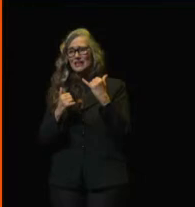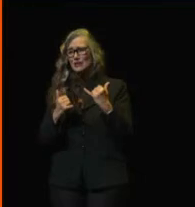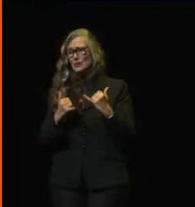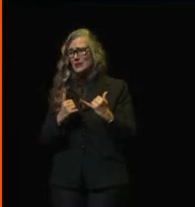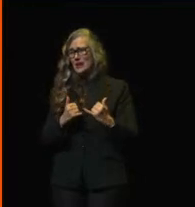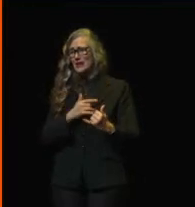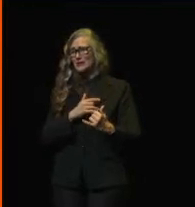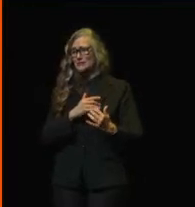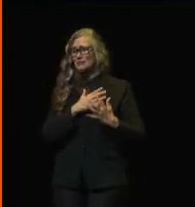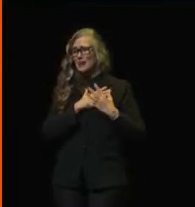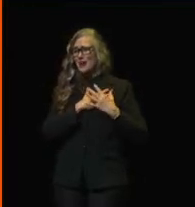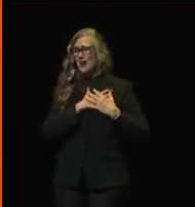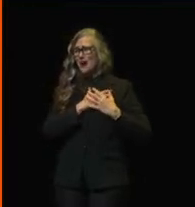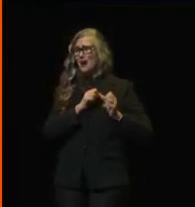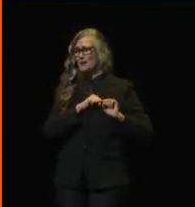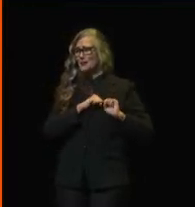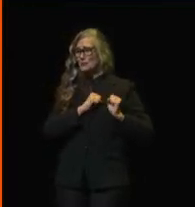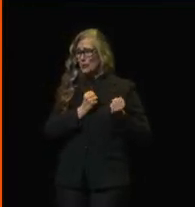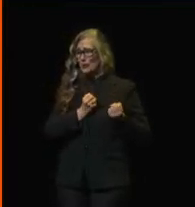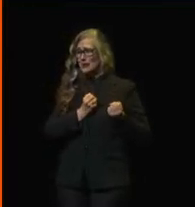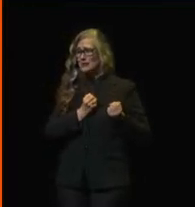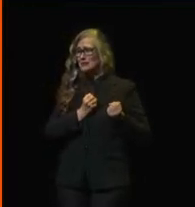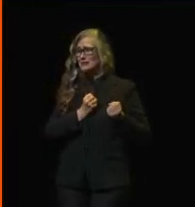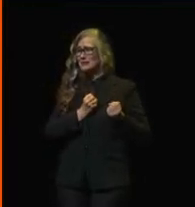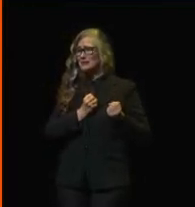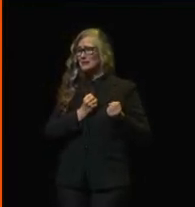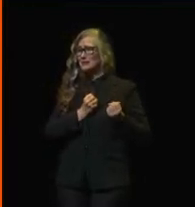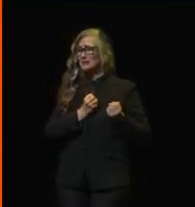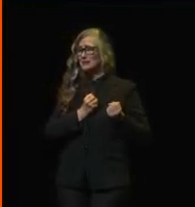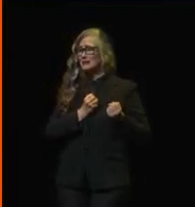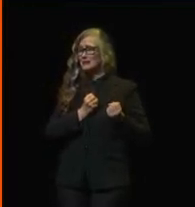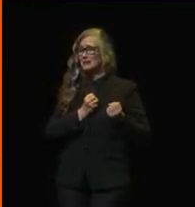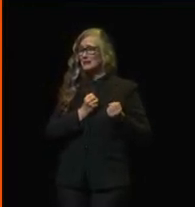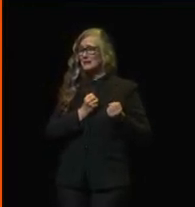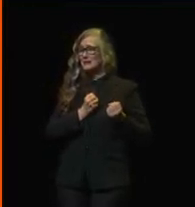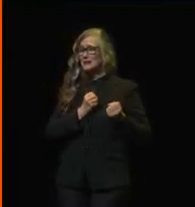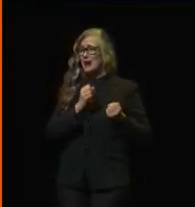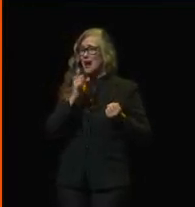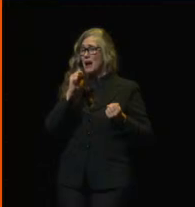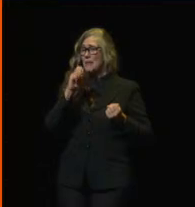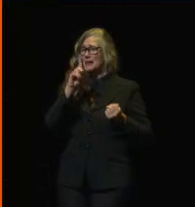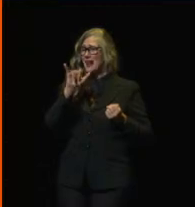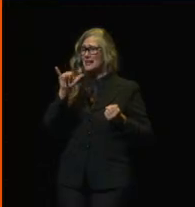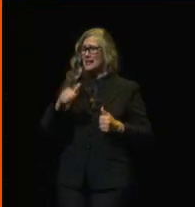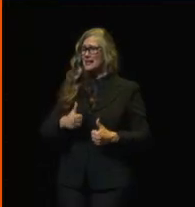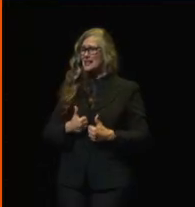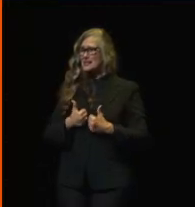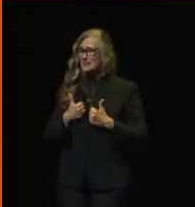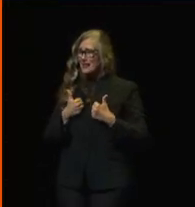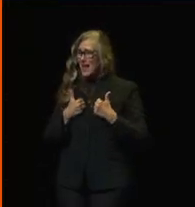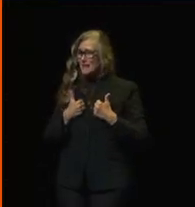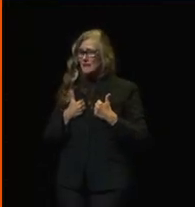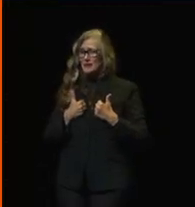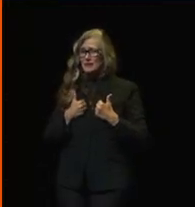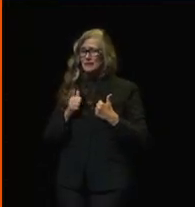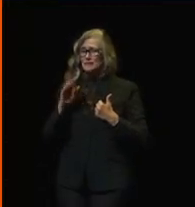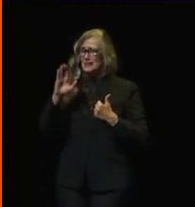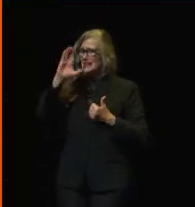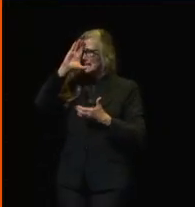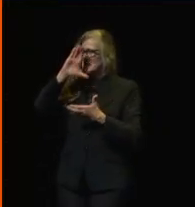that was an affirmation of his most deeply held beliefs. It was a profoundly useful